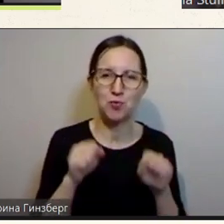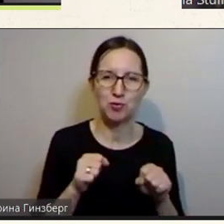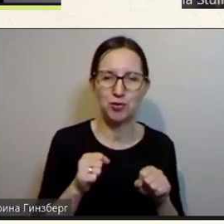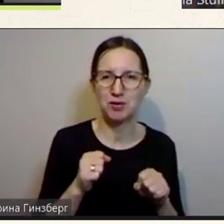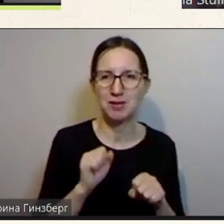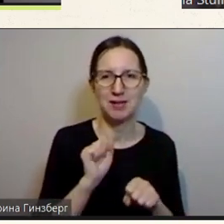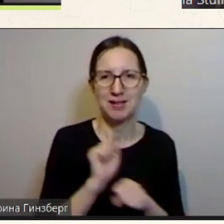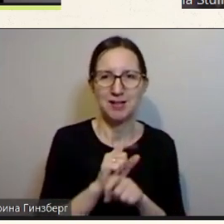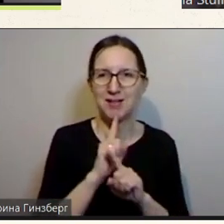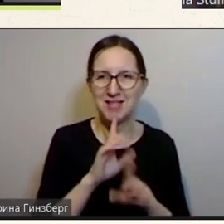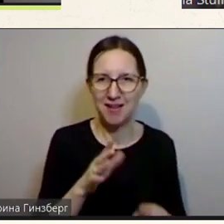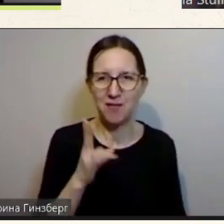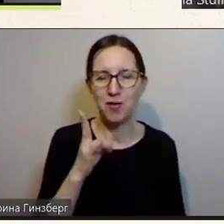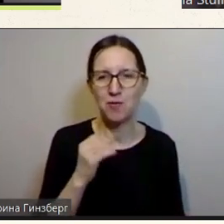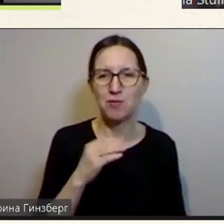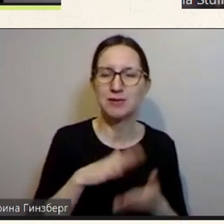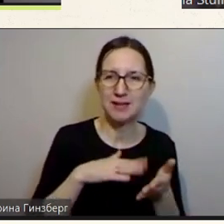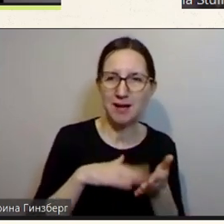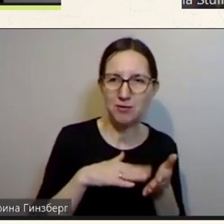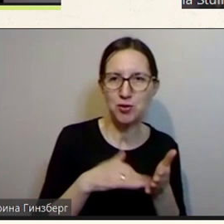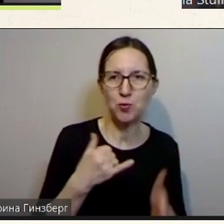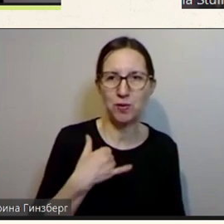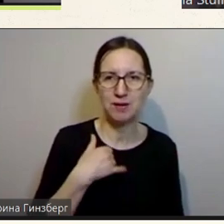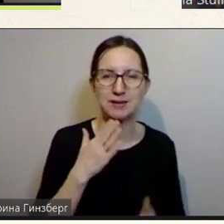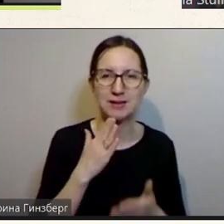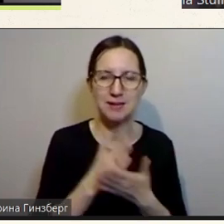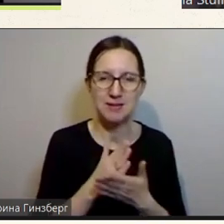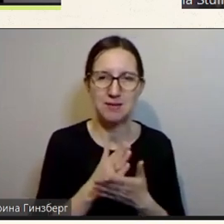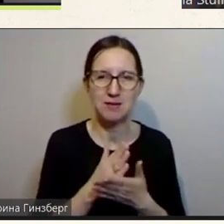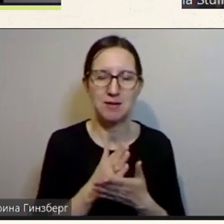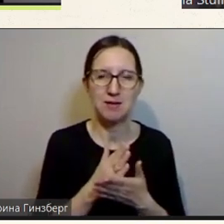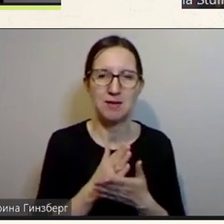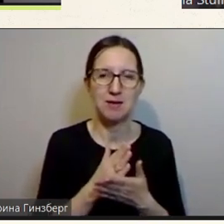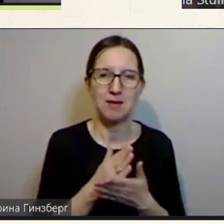story. Yeah.